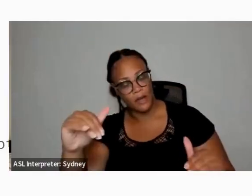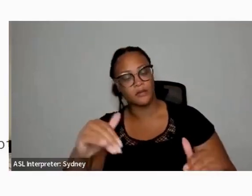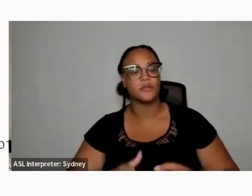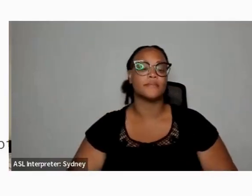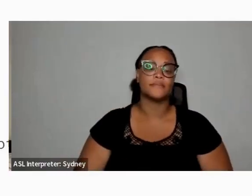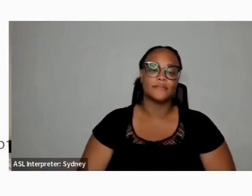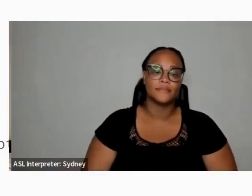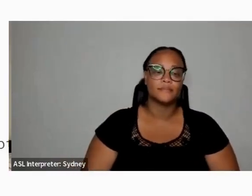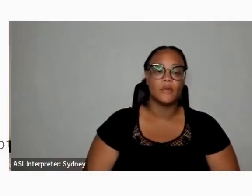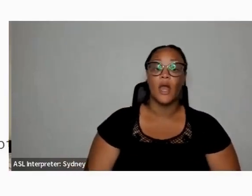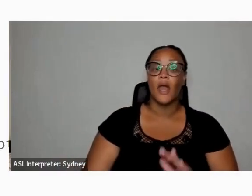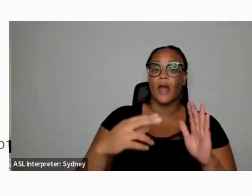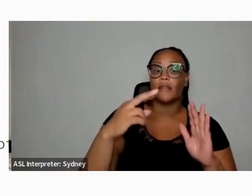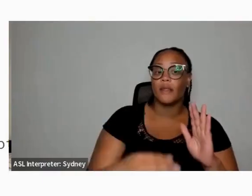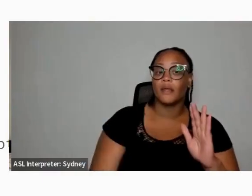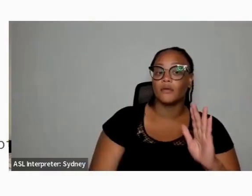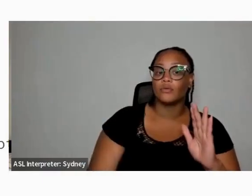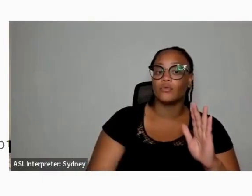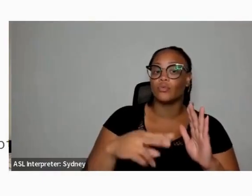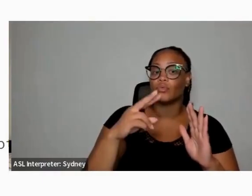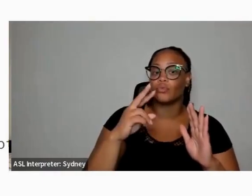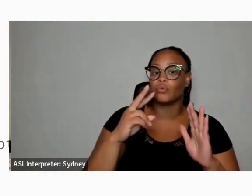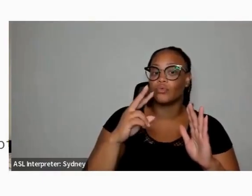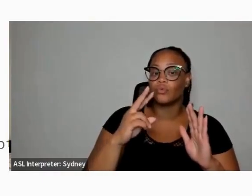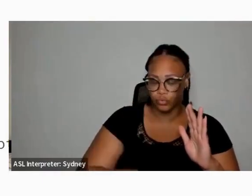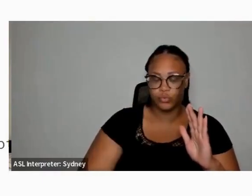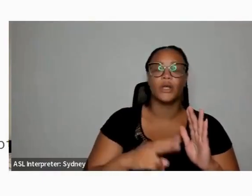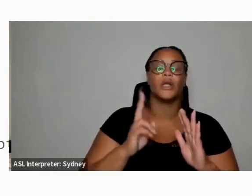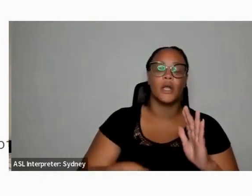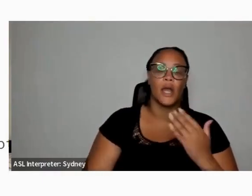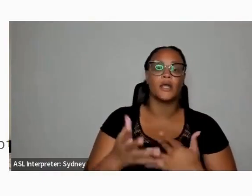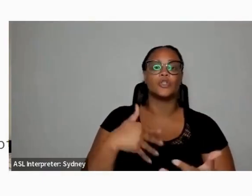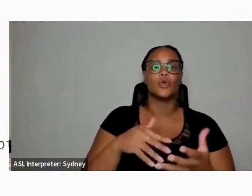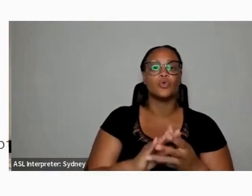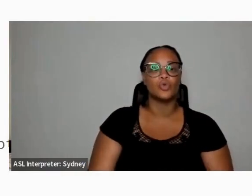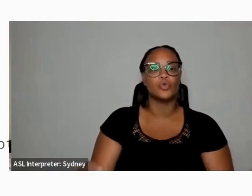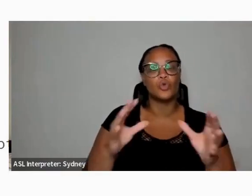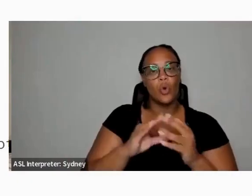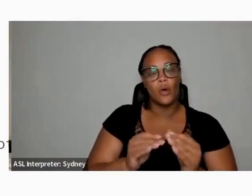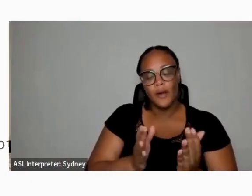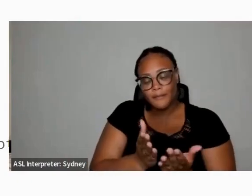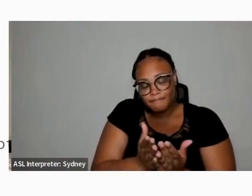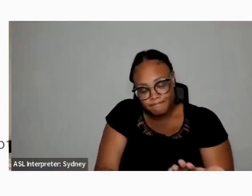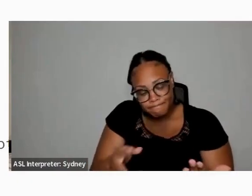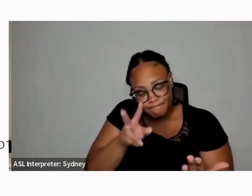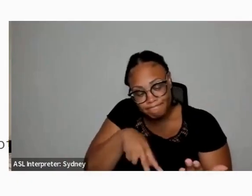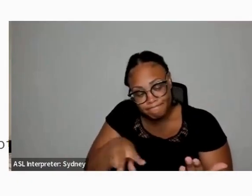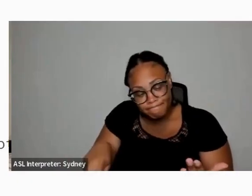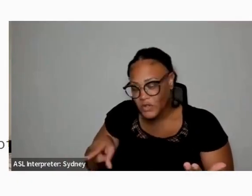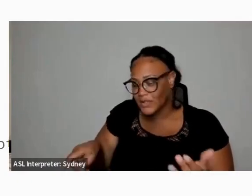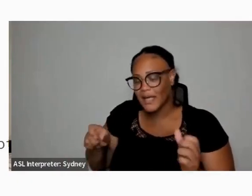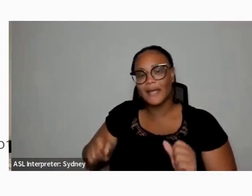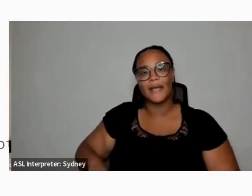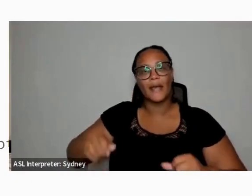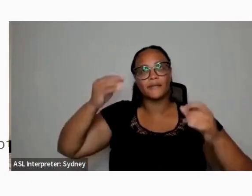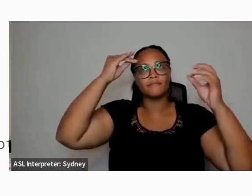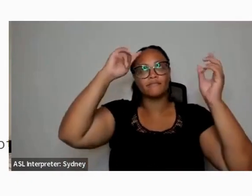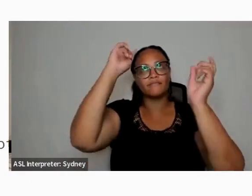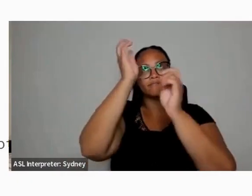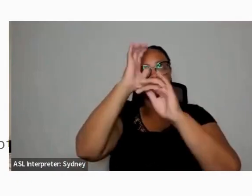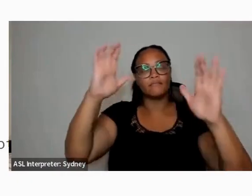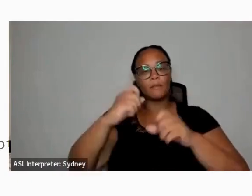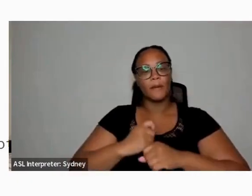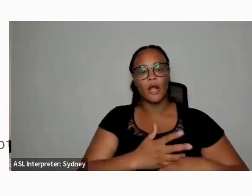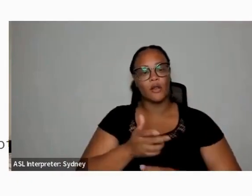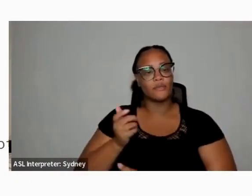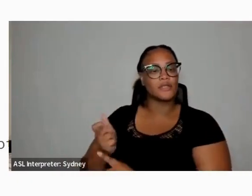prepare them for those appointments. Creating a schedule for what those appointments will look like then. So first we'll check in at the desk, then we'll go back